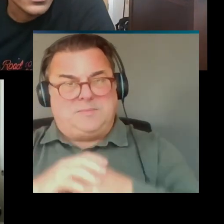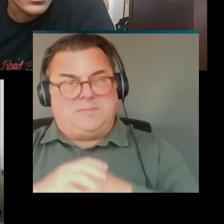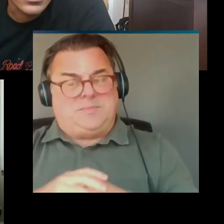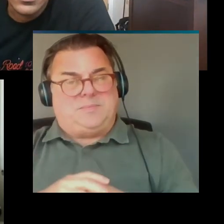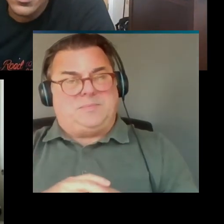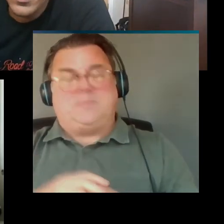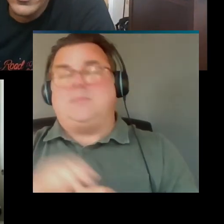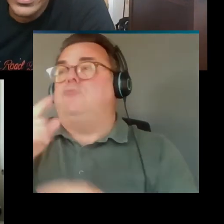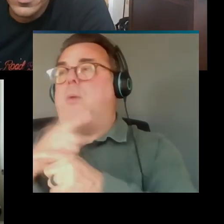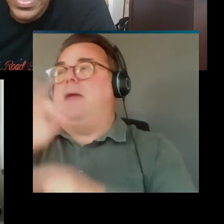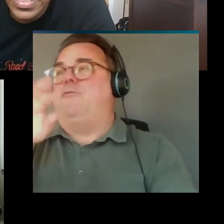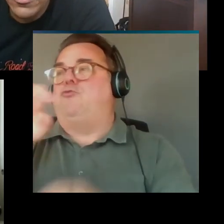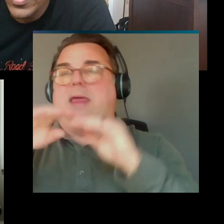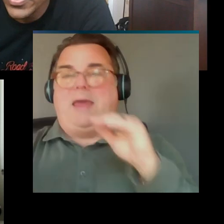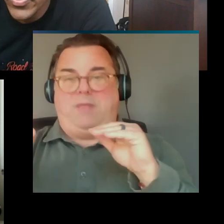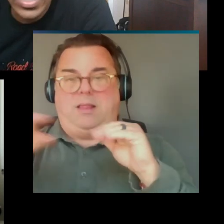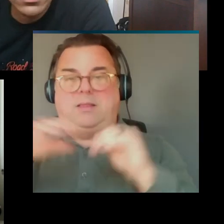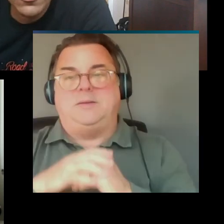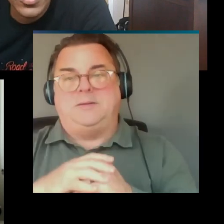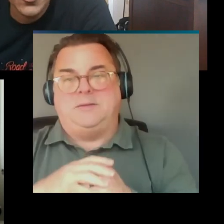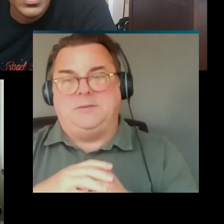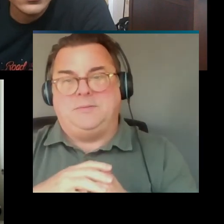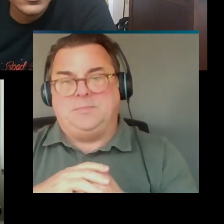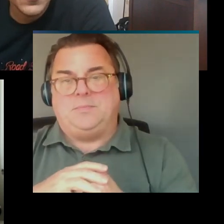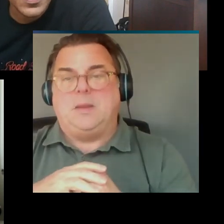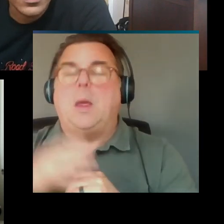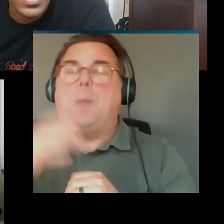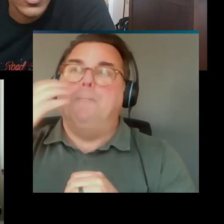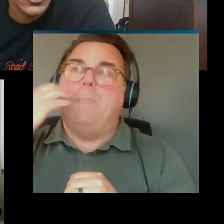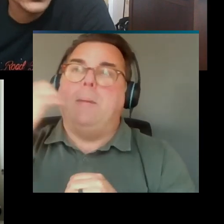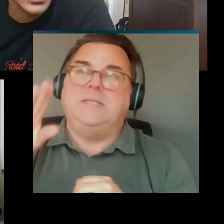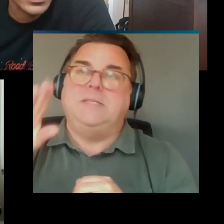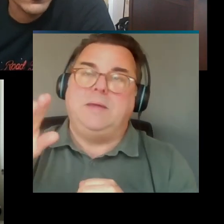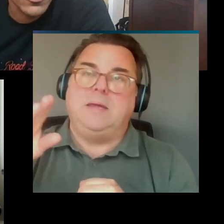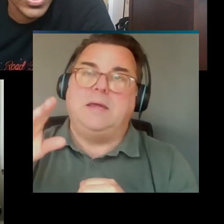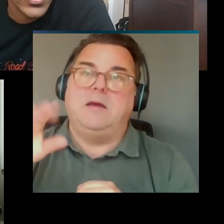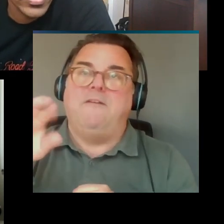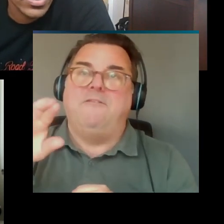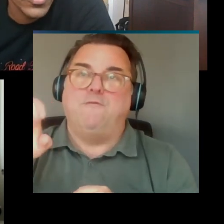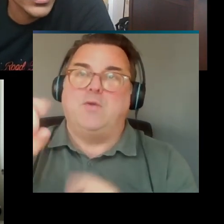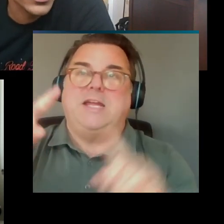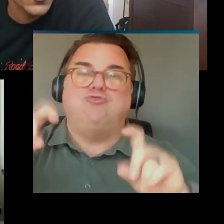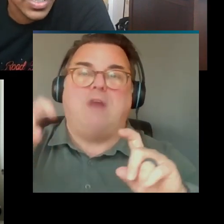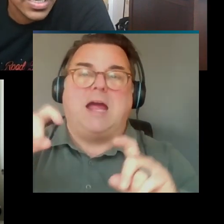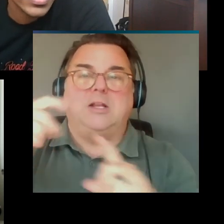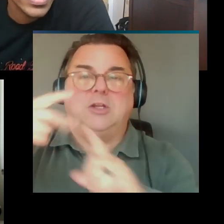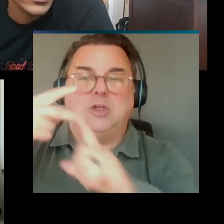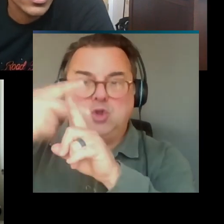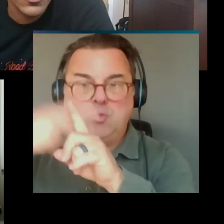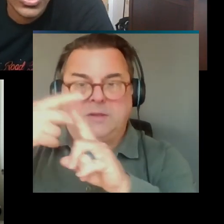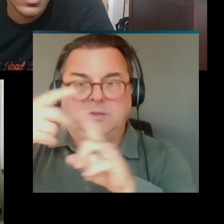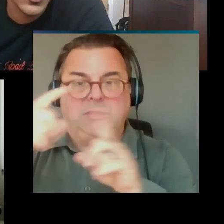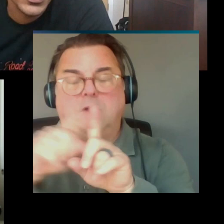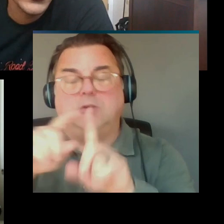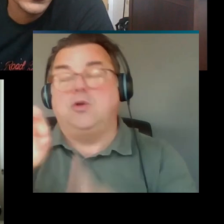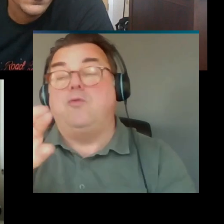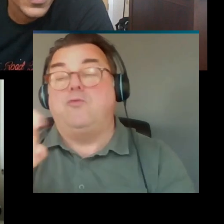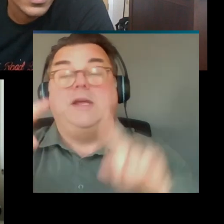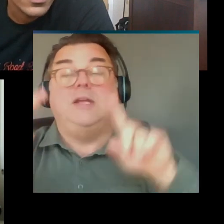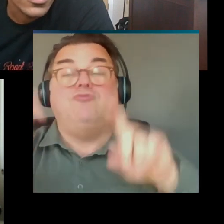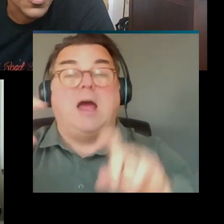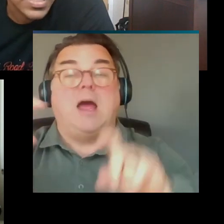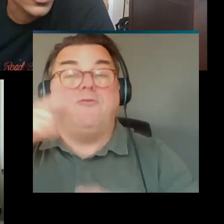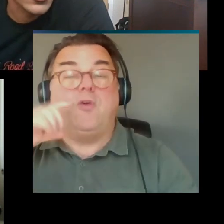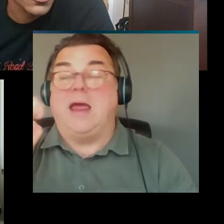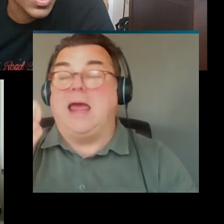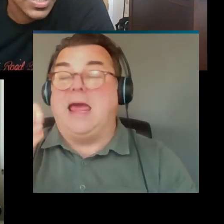is correct. Yes, we've got a MemoryDB free trial for 2 months, and we also have a free tier for ElastiCache, which is up